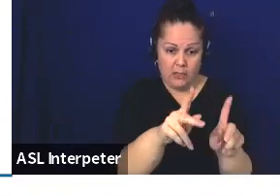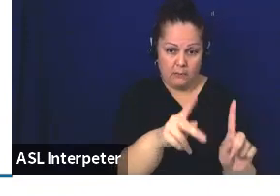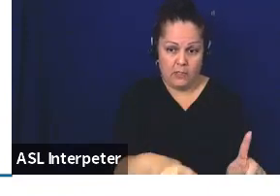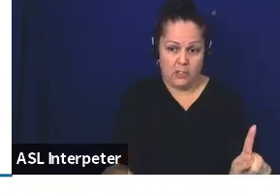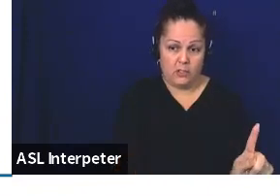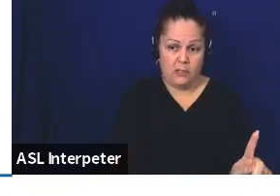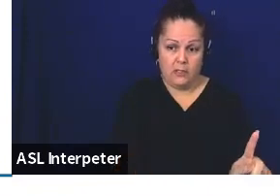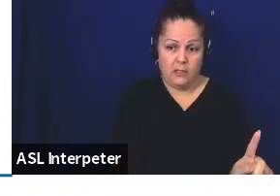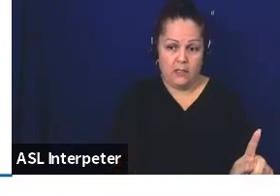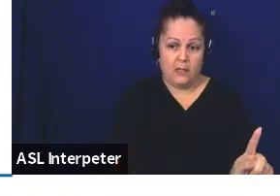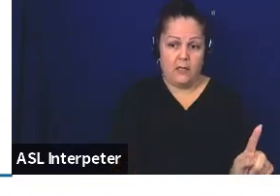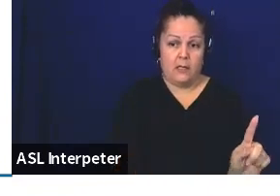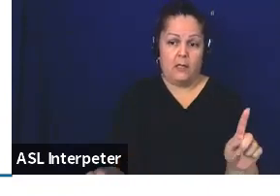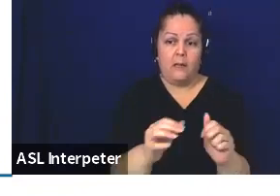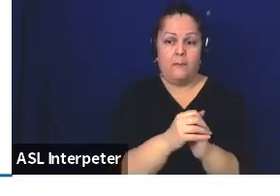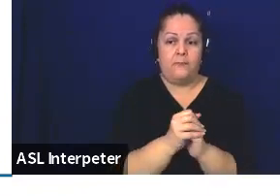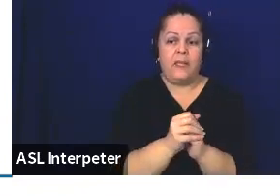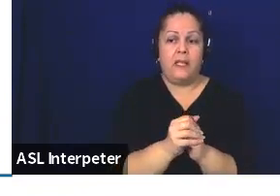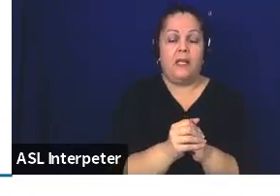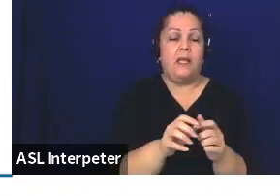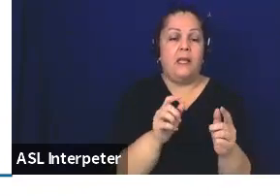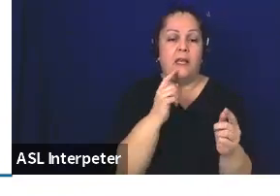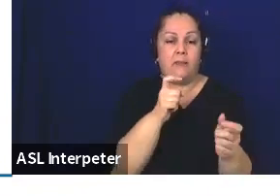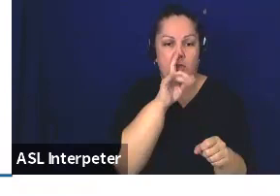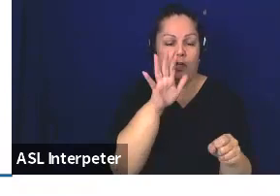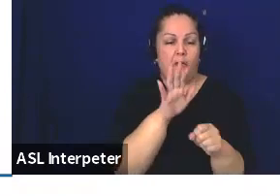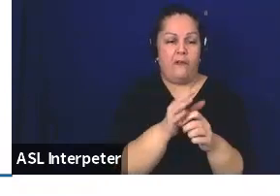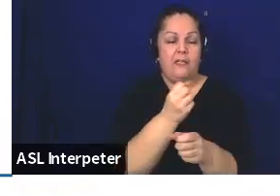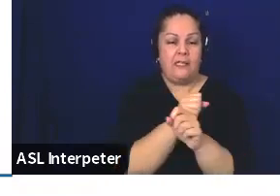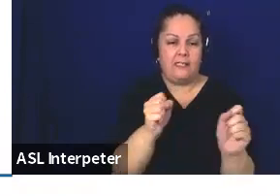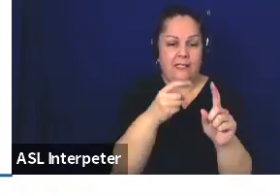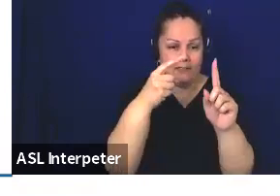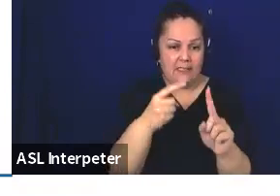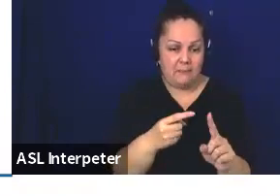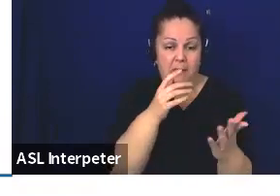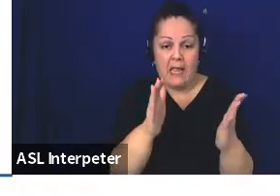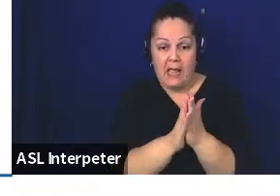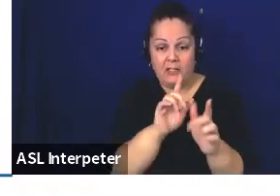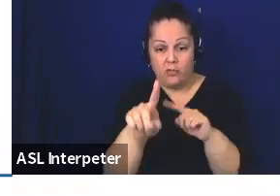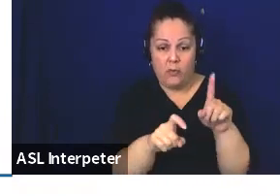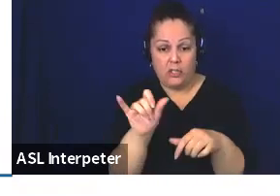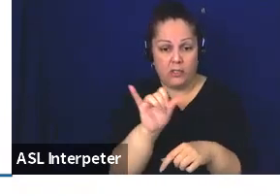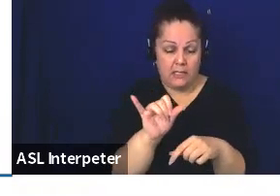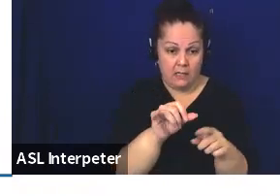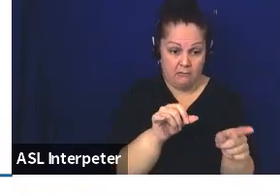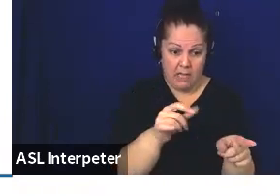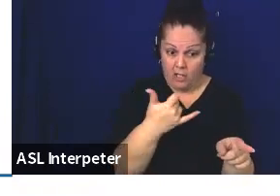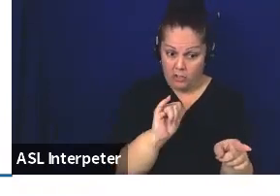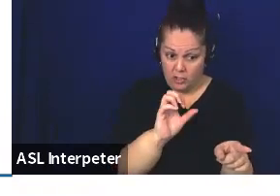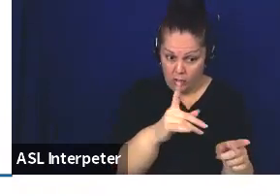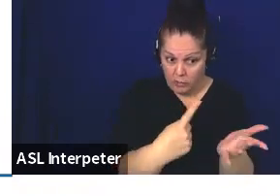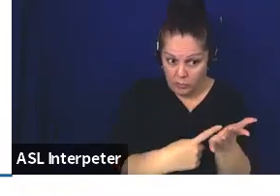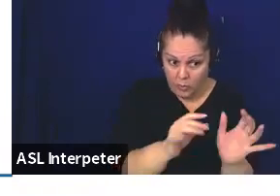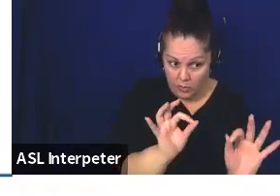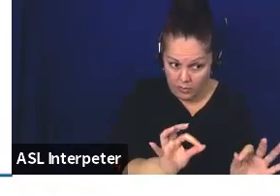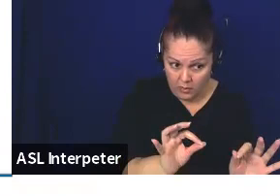individual who is reaching out for help. So we want to confirm those safety details, asking questions like, are you still okay to talk?